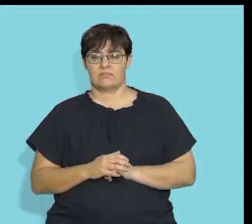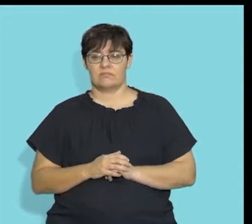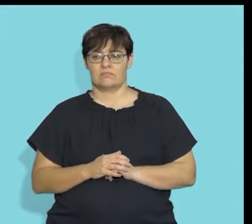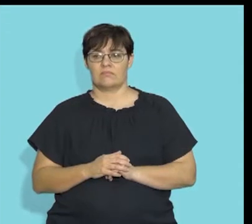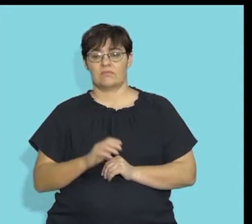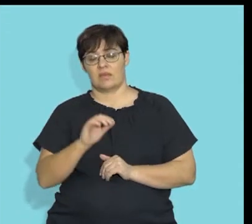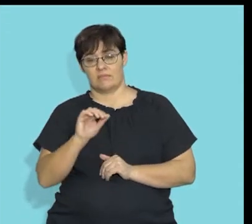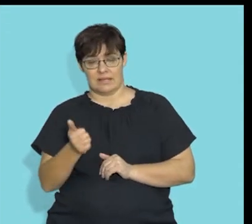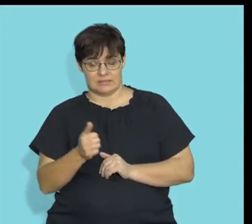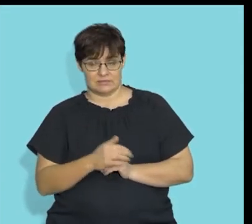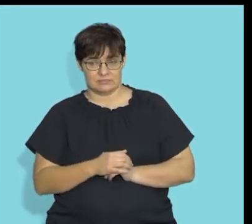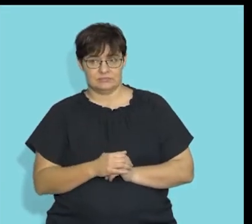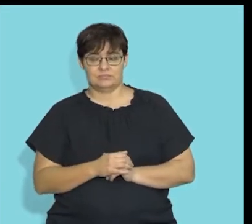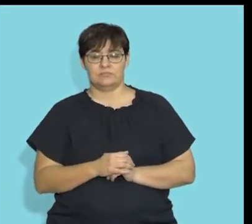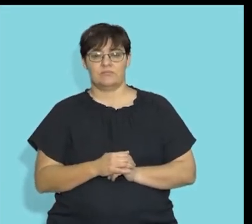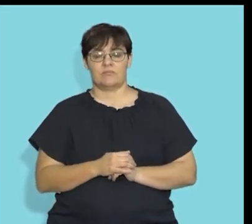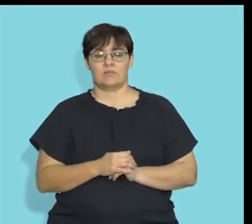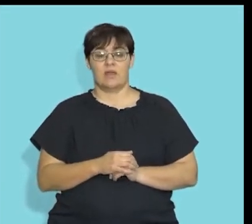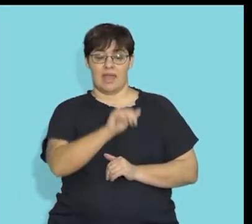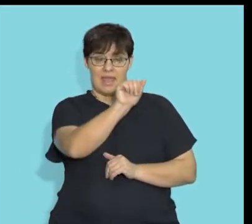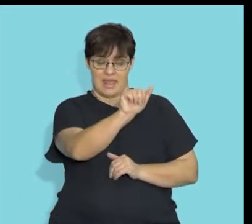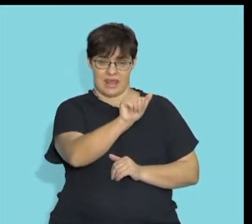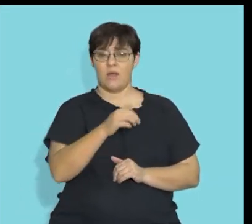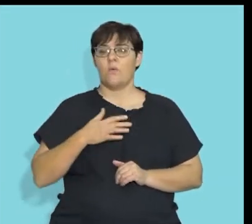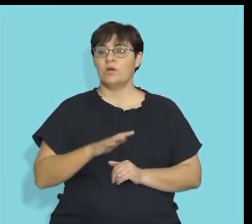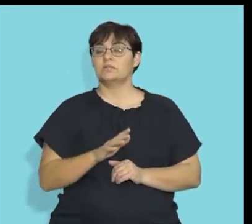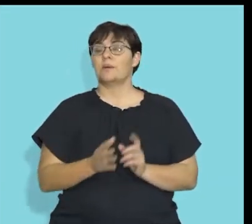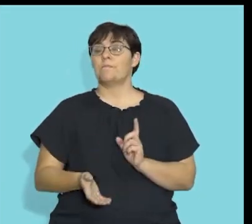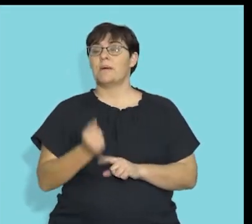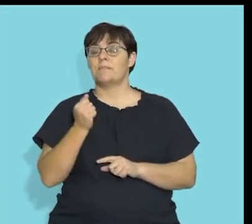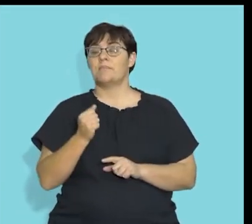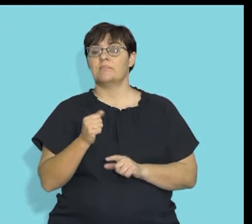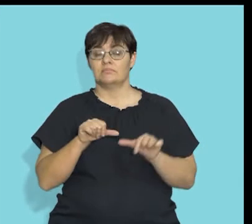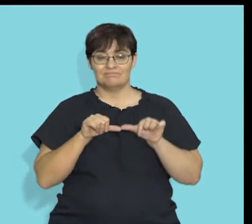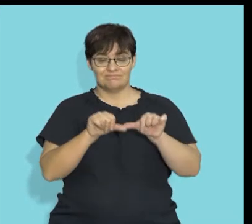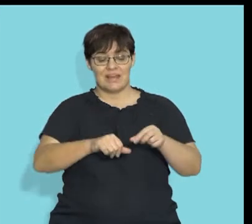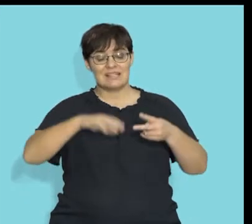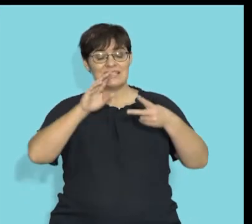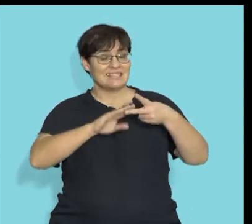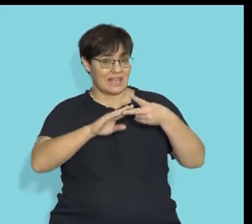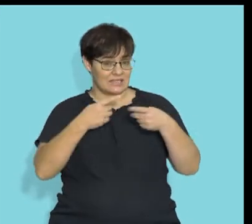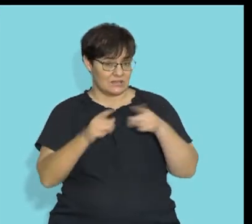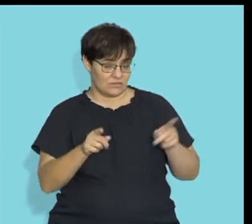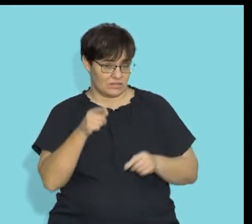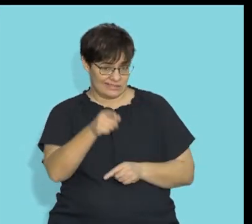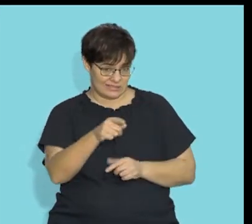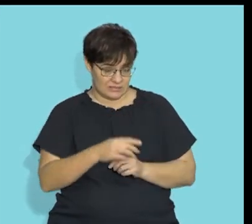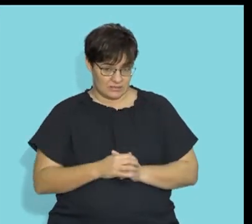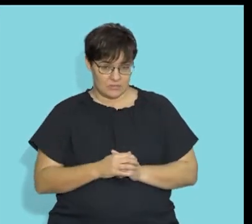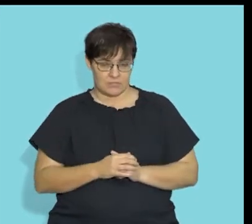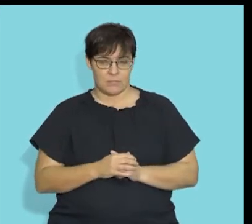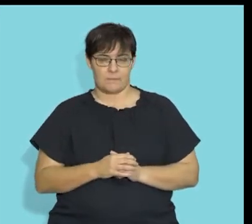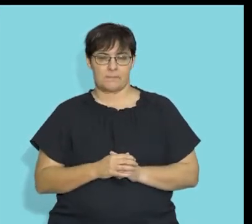Let's go to the first part. So A is asking me to determine the constant second difference of